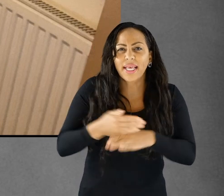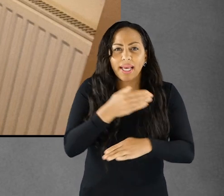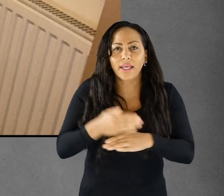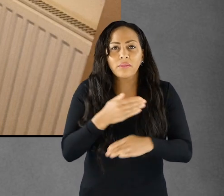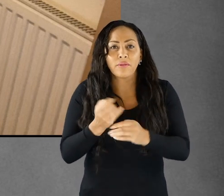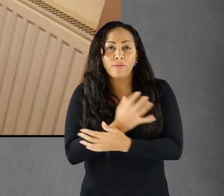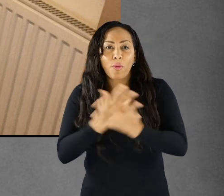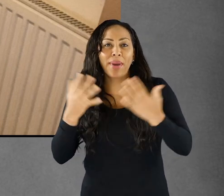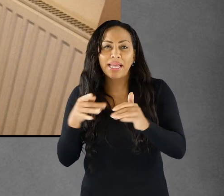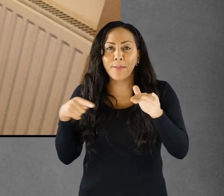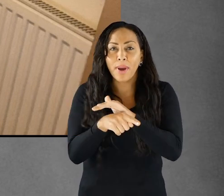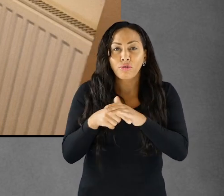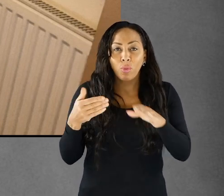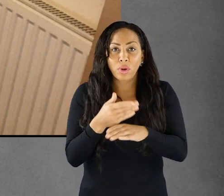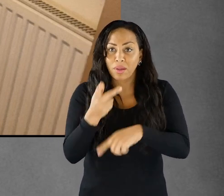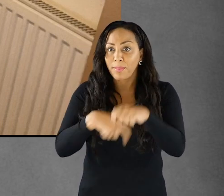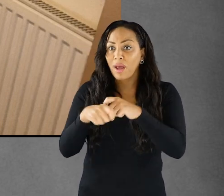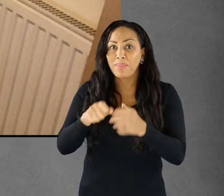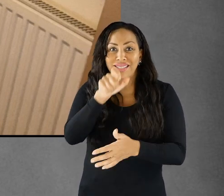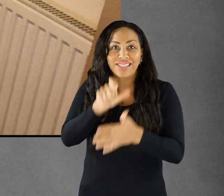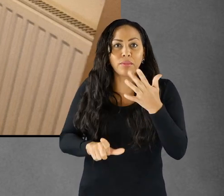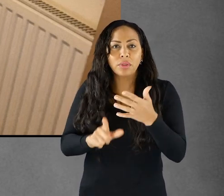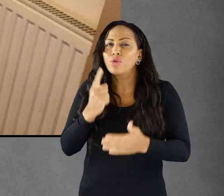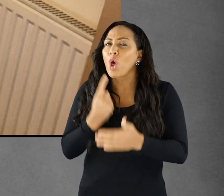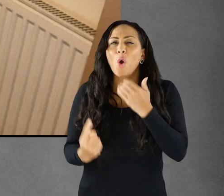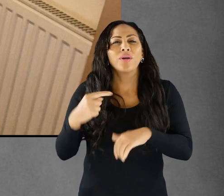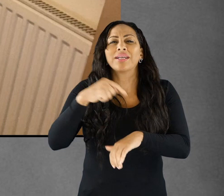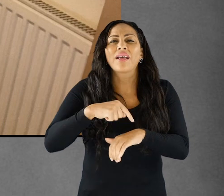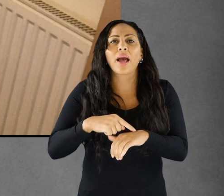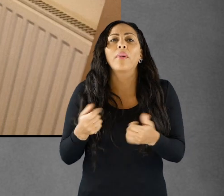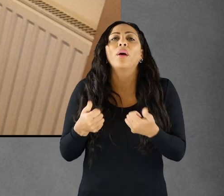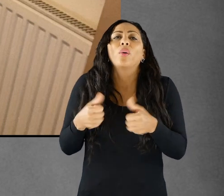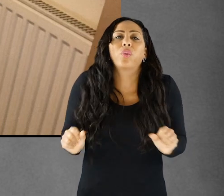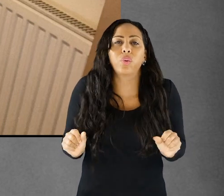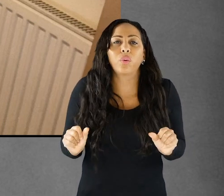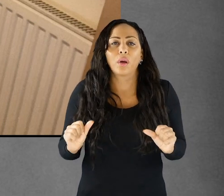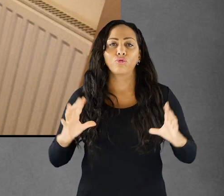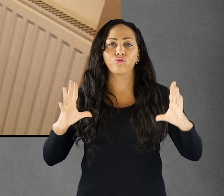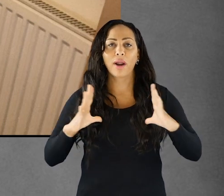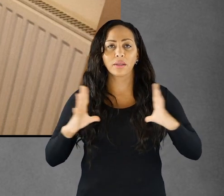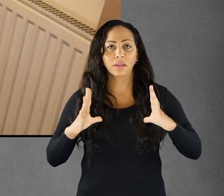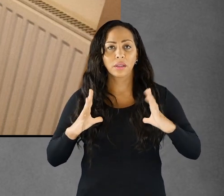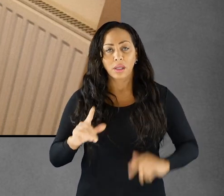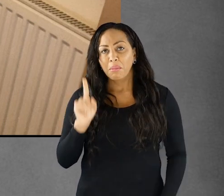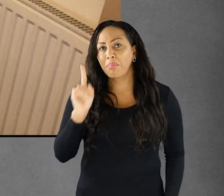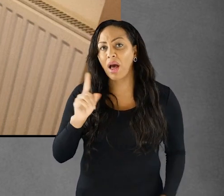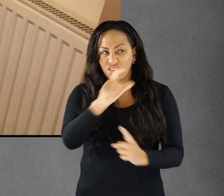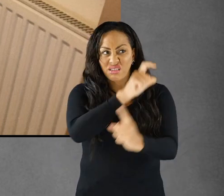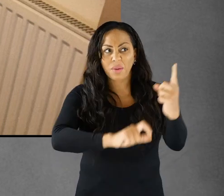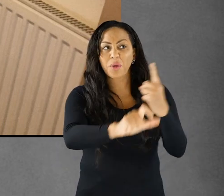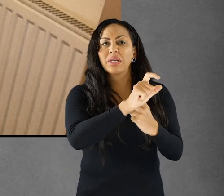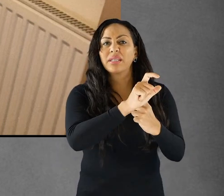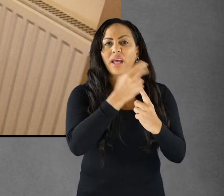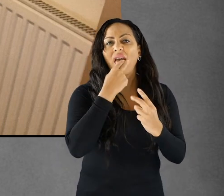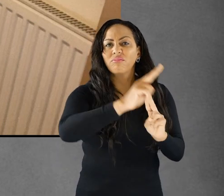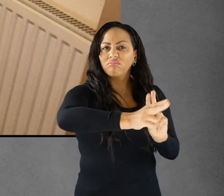workers, becoming disabled was the only time they got rest. However, in the same breath, they were marked by the rest of the